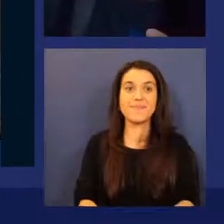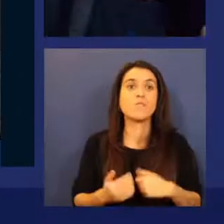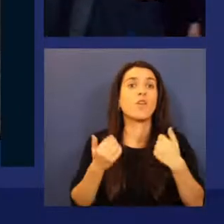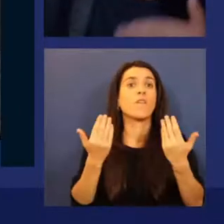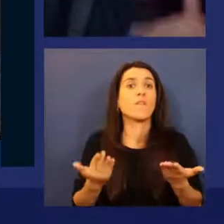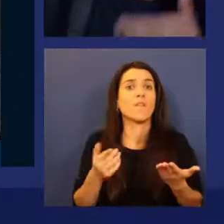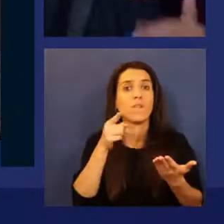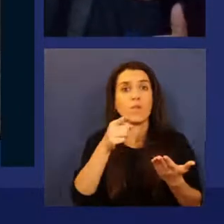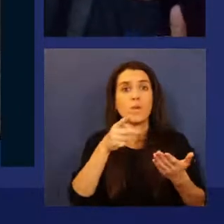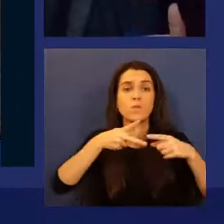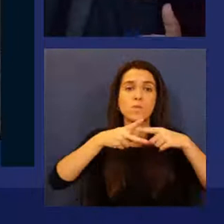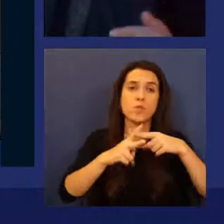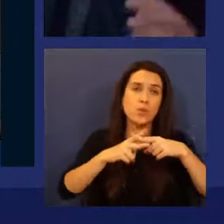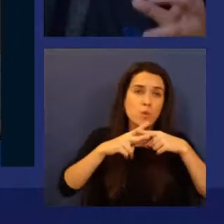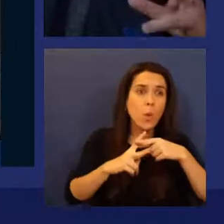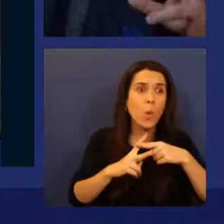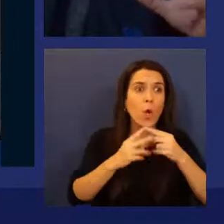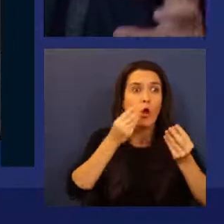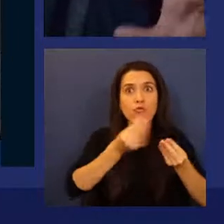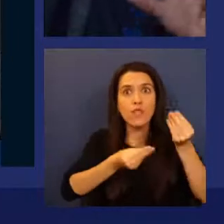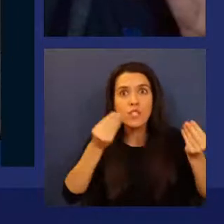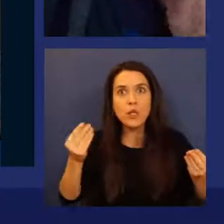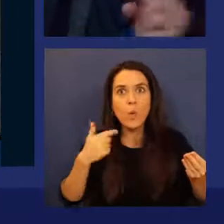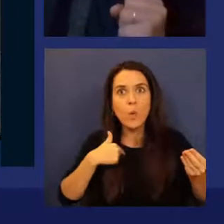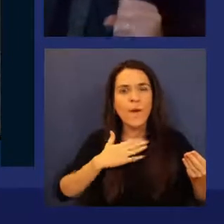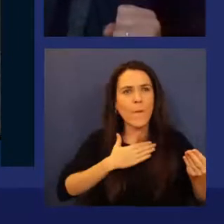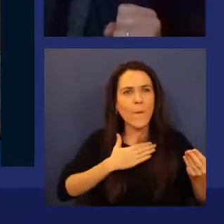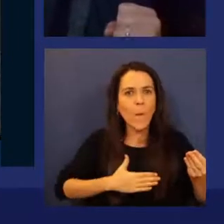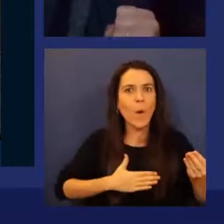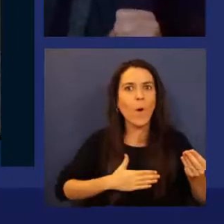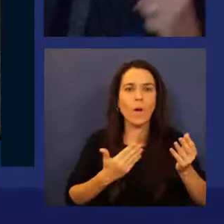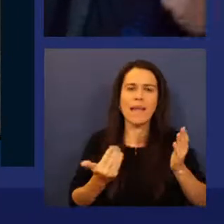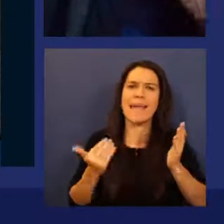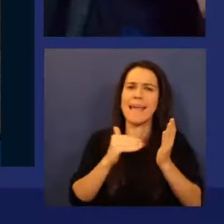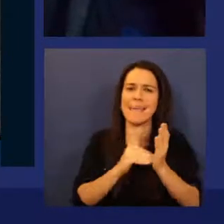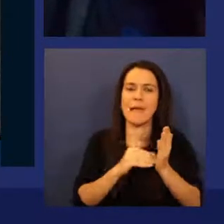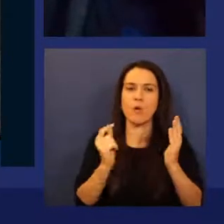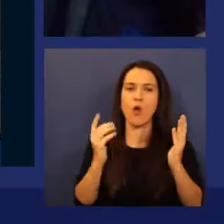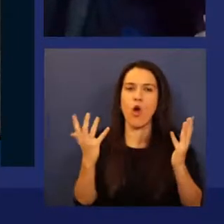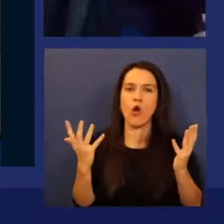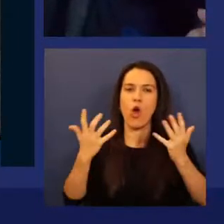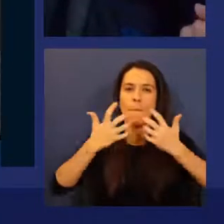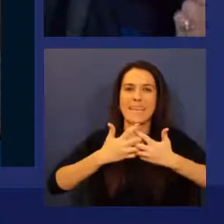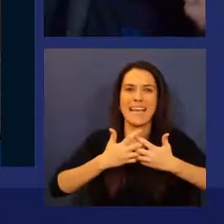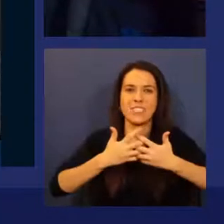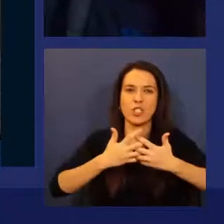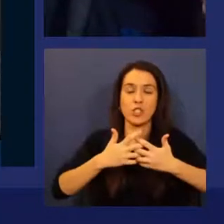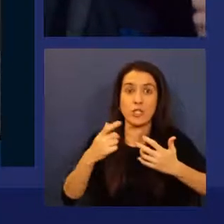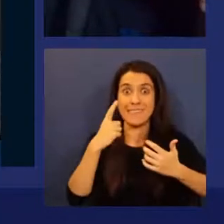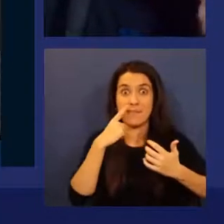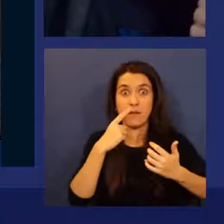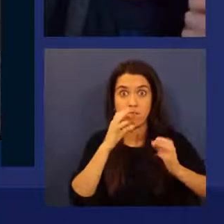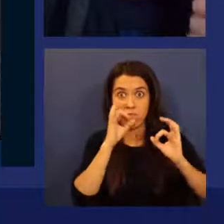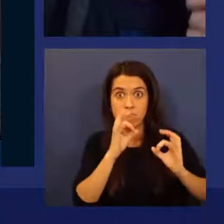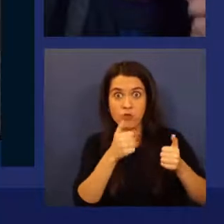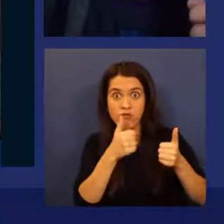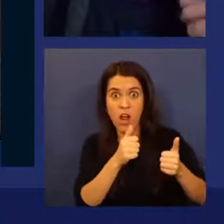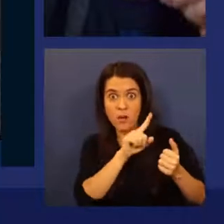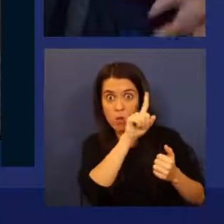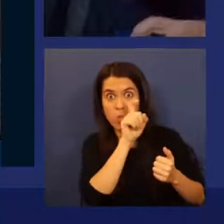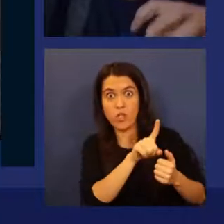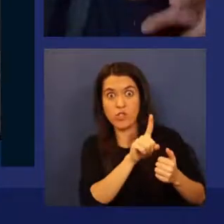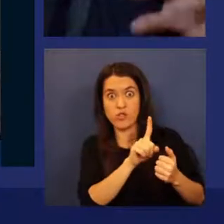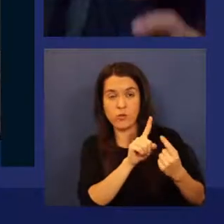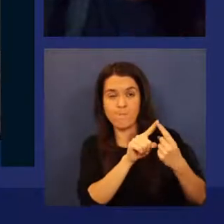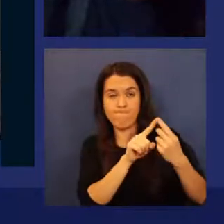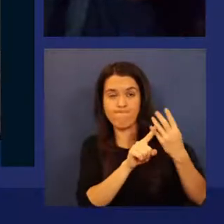resources come in. And we want to really, again, do a combination of both. Make sure you're asking the right questions, driving towards those